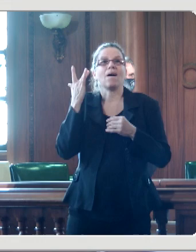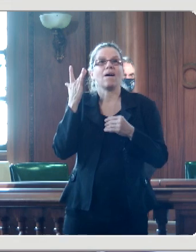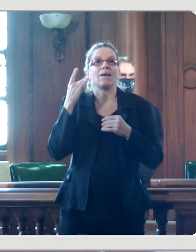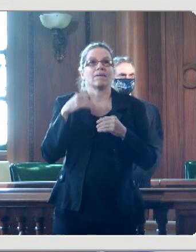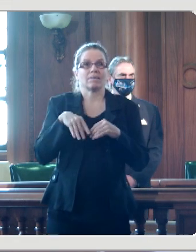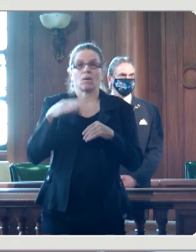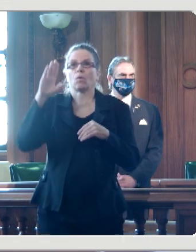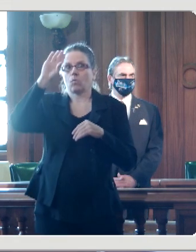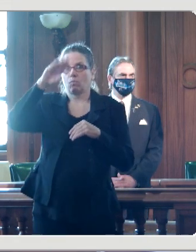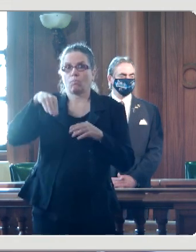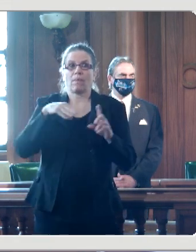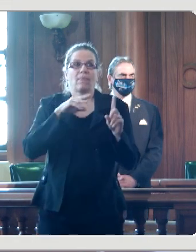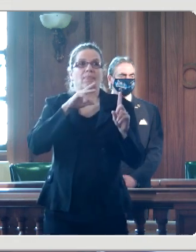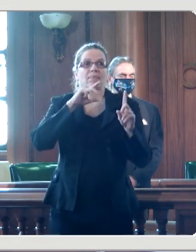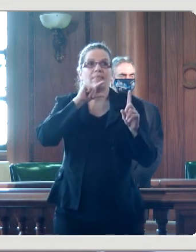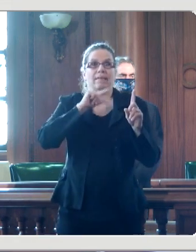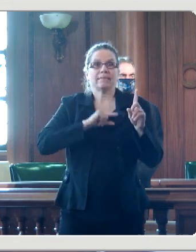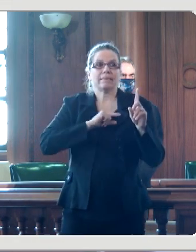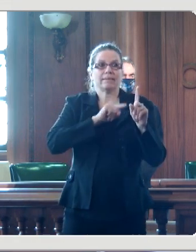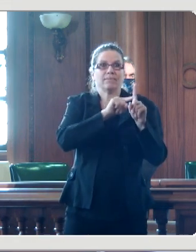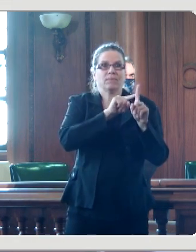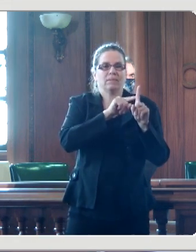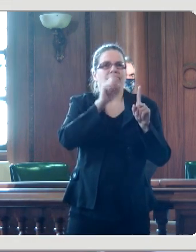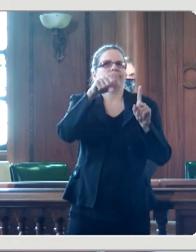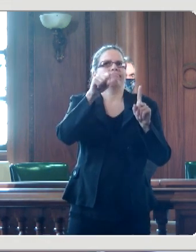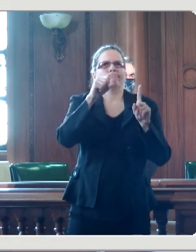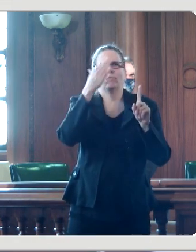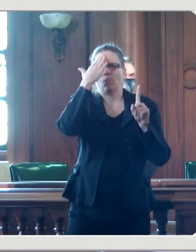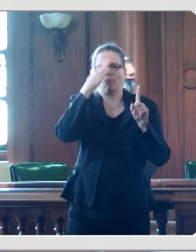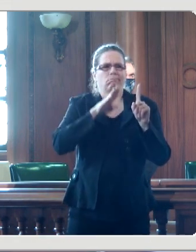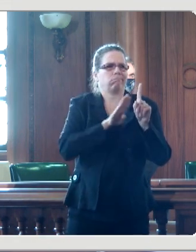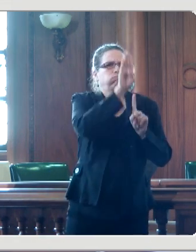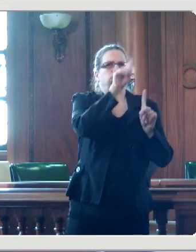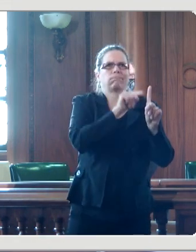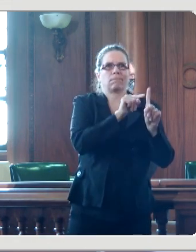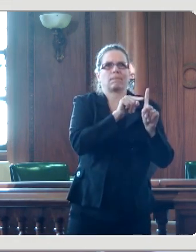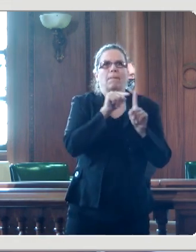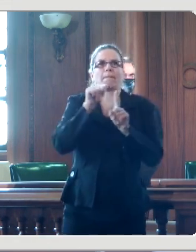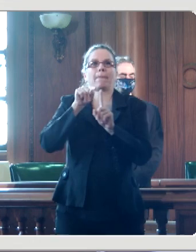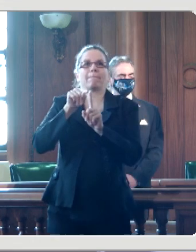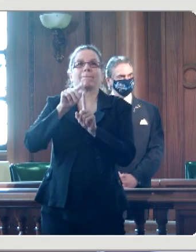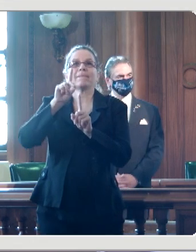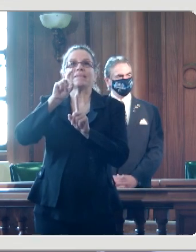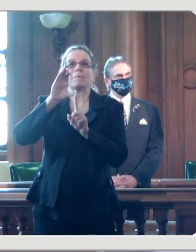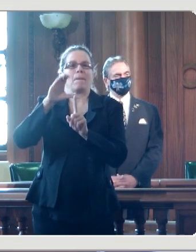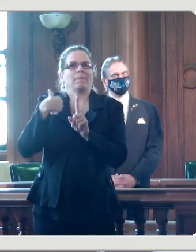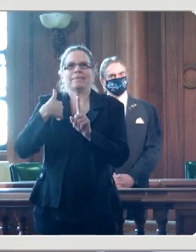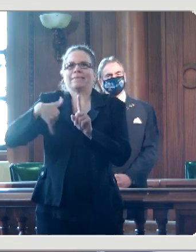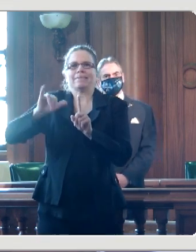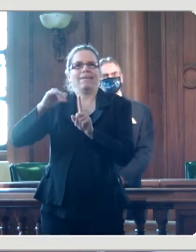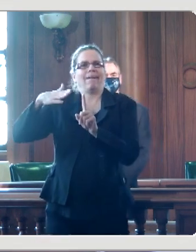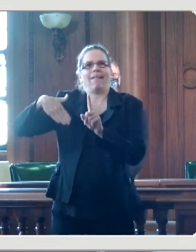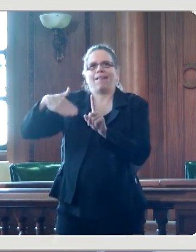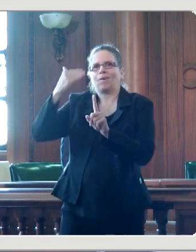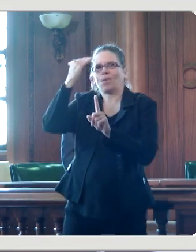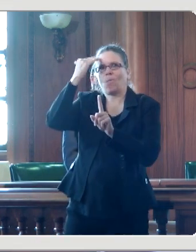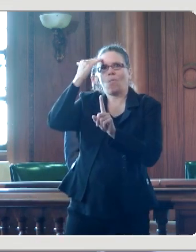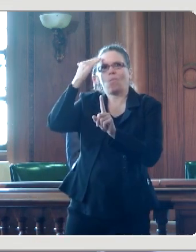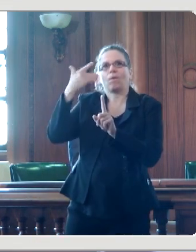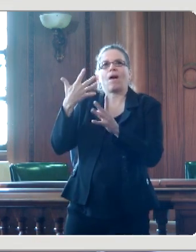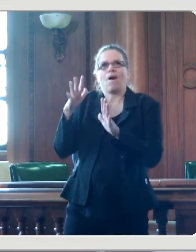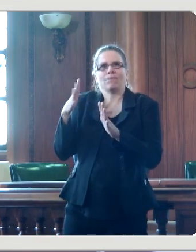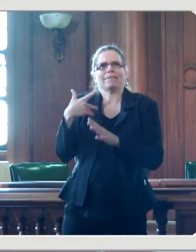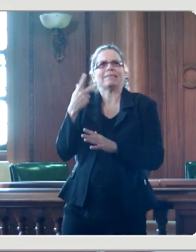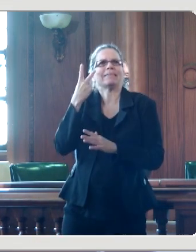Thanksgiving. We do not know specifically what that data is from Christmas. We are seeing an uptick, as you see, but